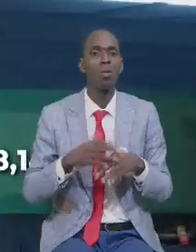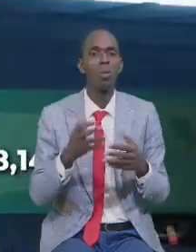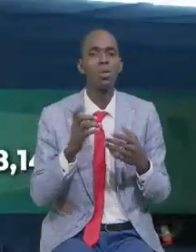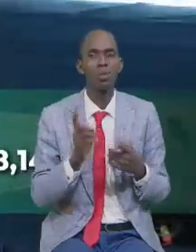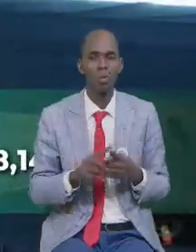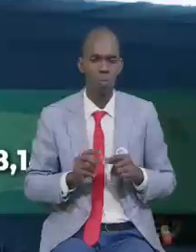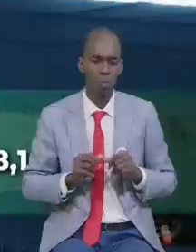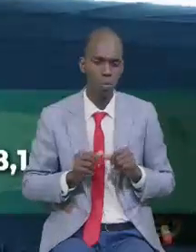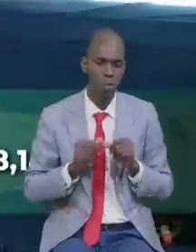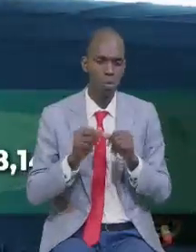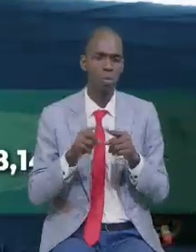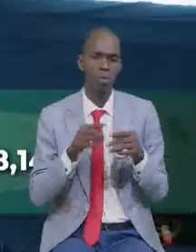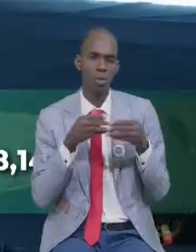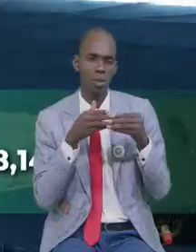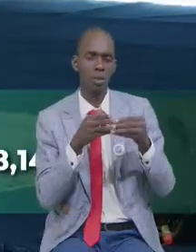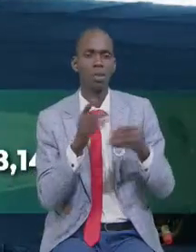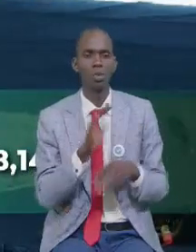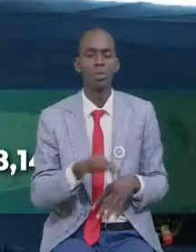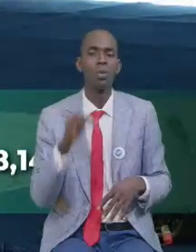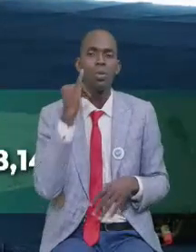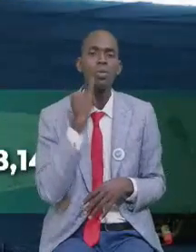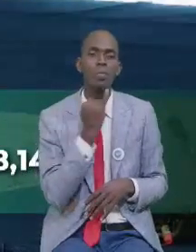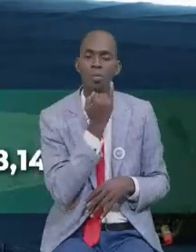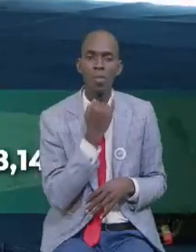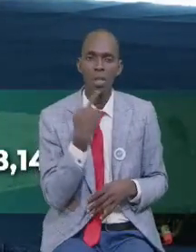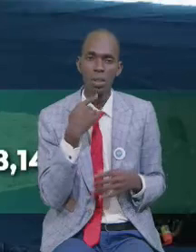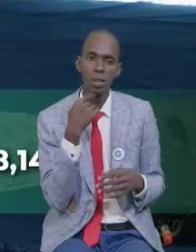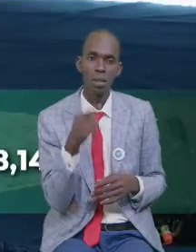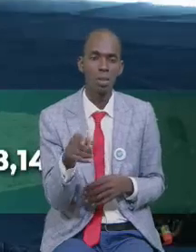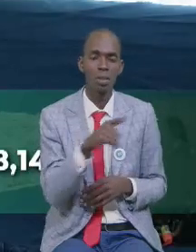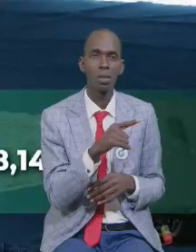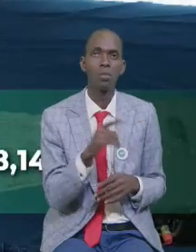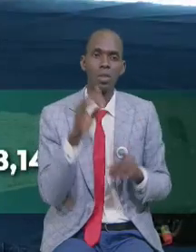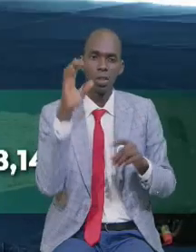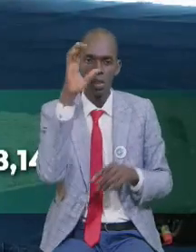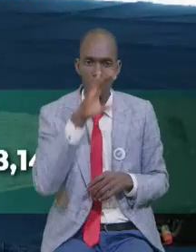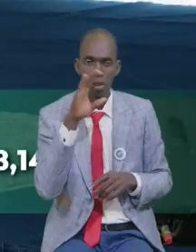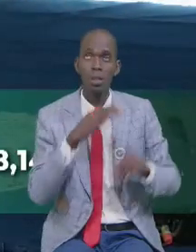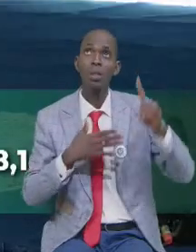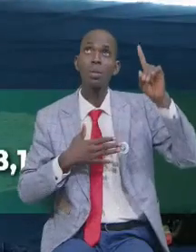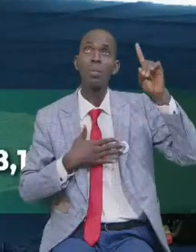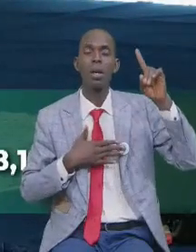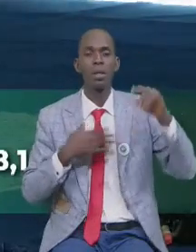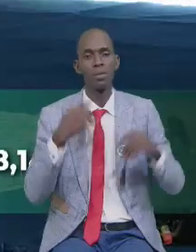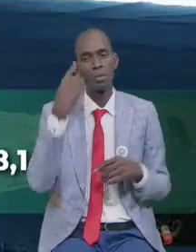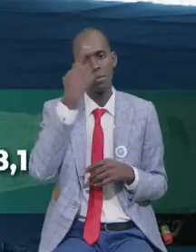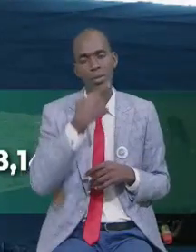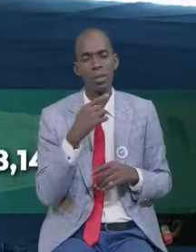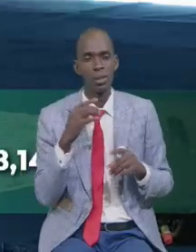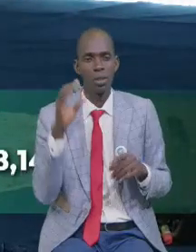the children of Israel. Seek my face. Seek my